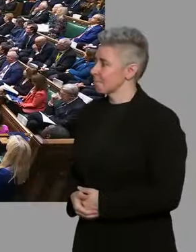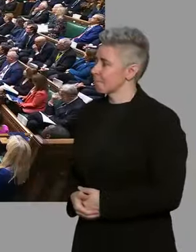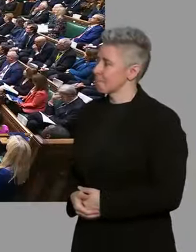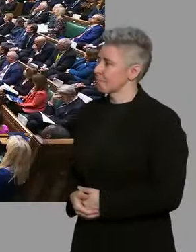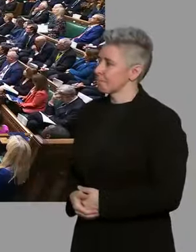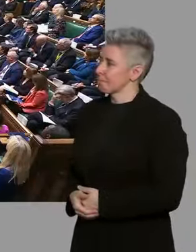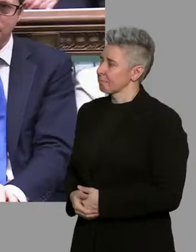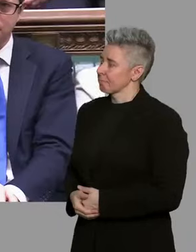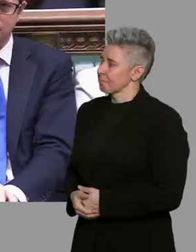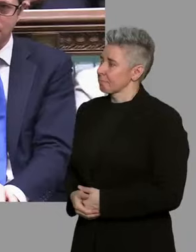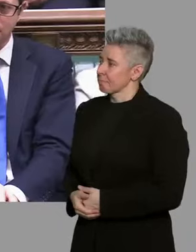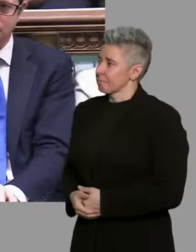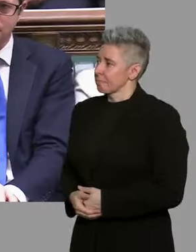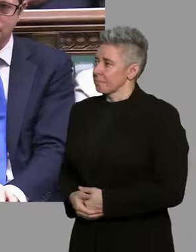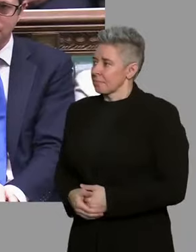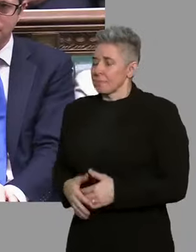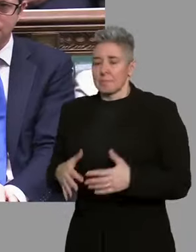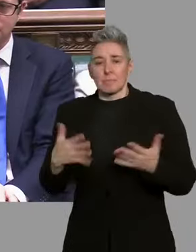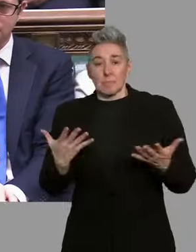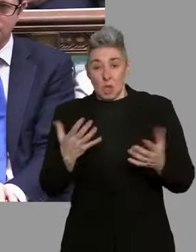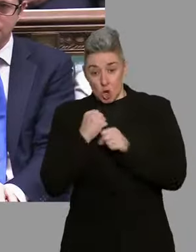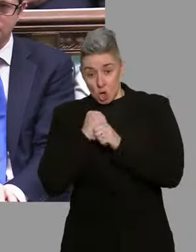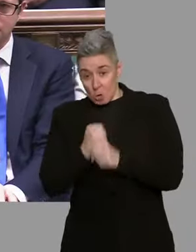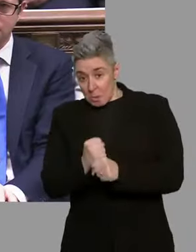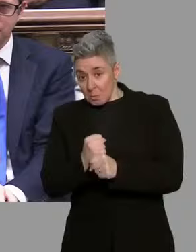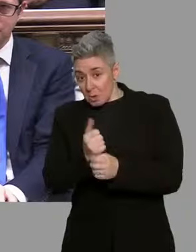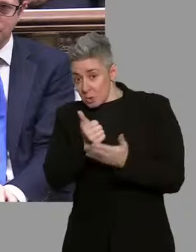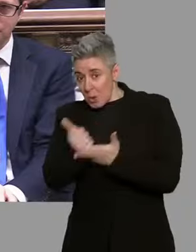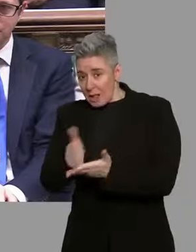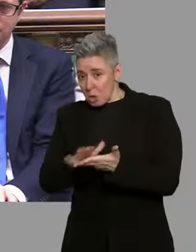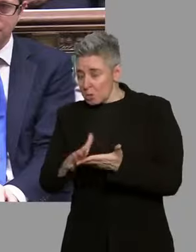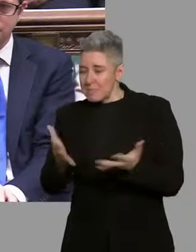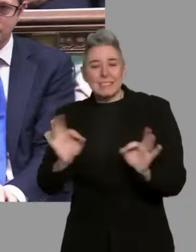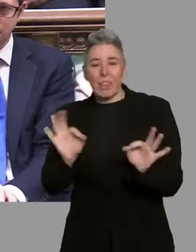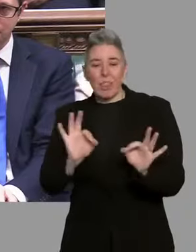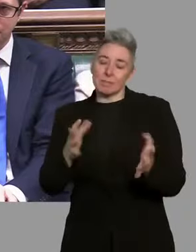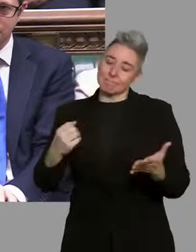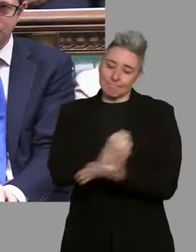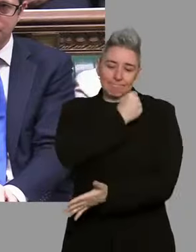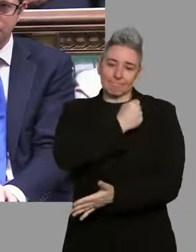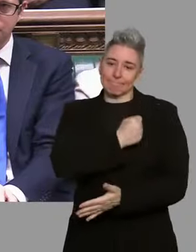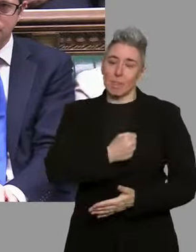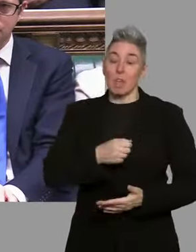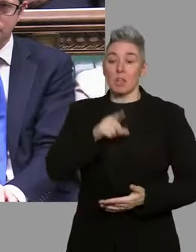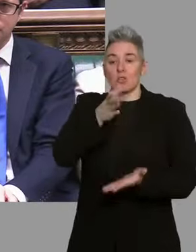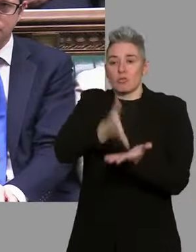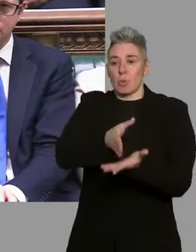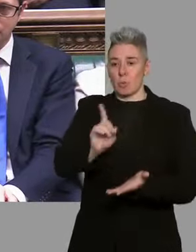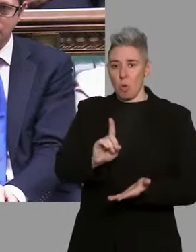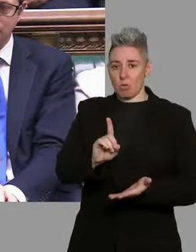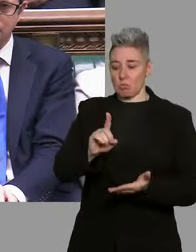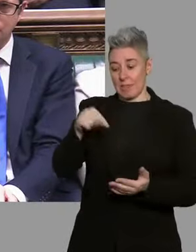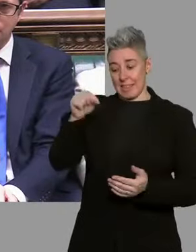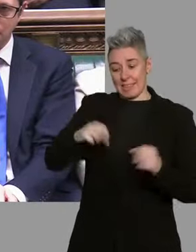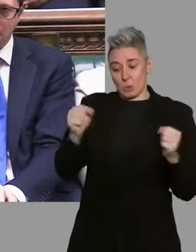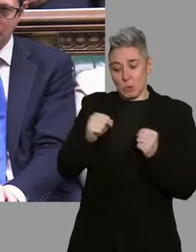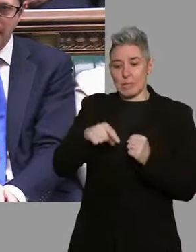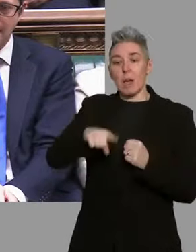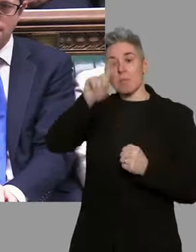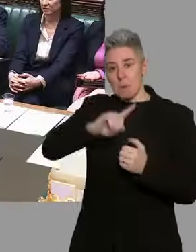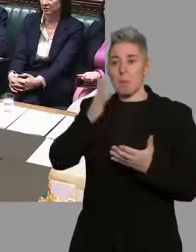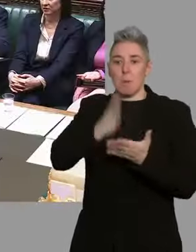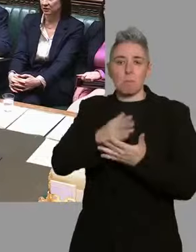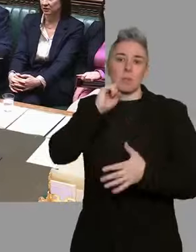help hospices, which is a shame. The truth is, this winter, people will be suffering because of his